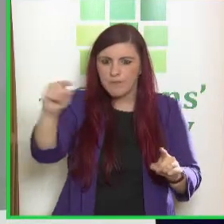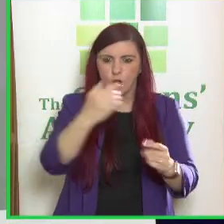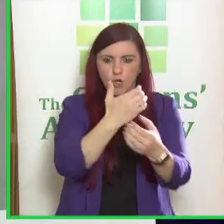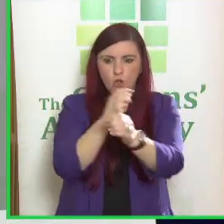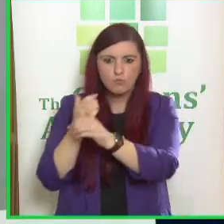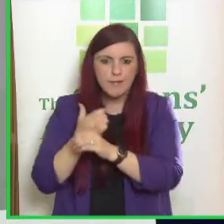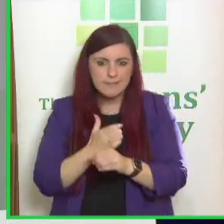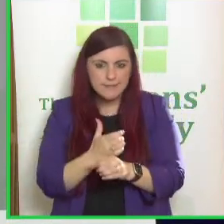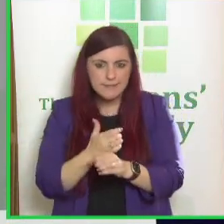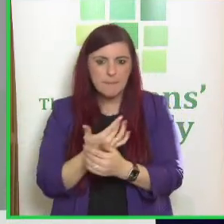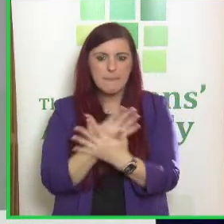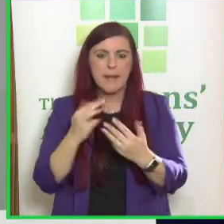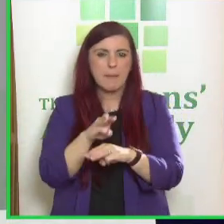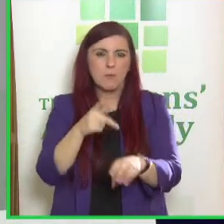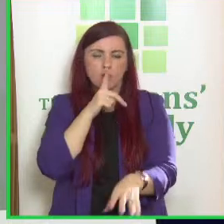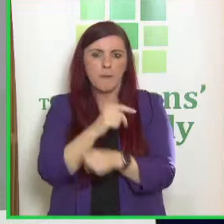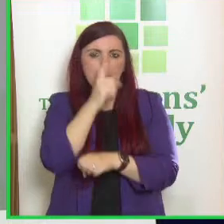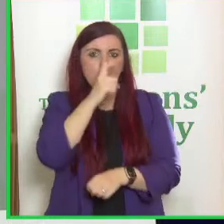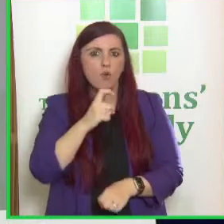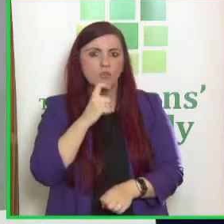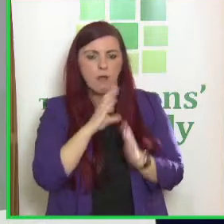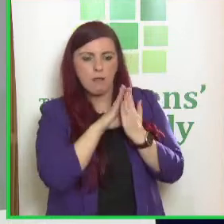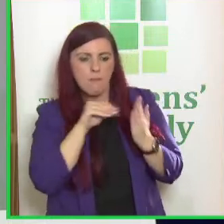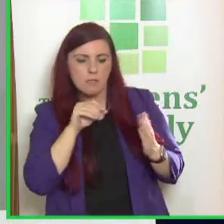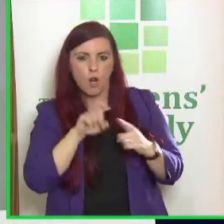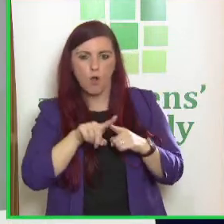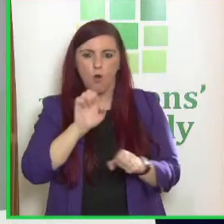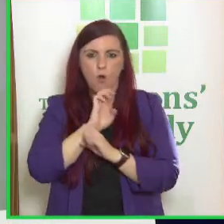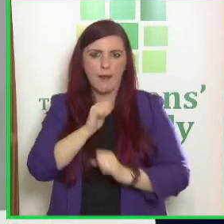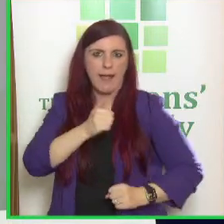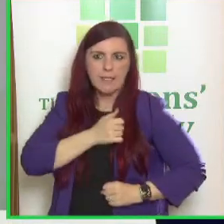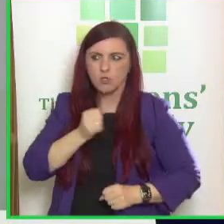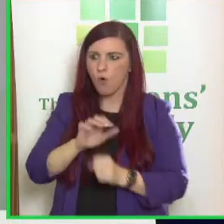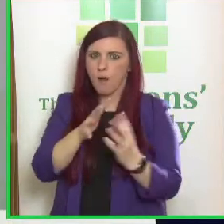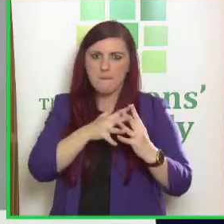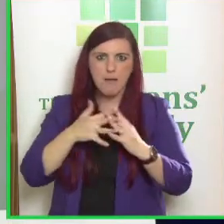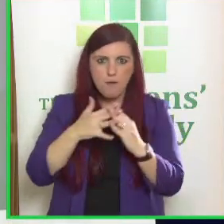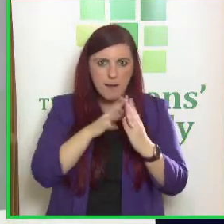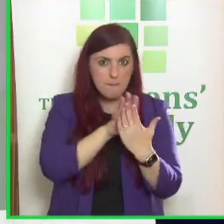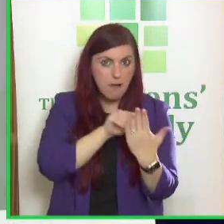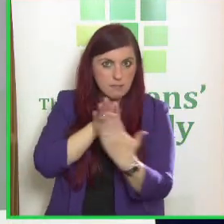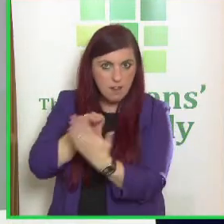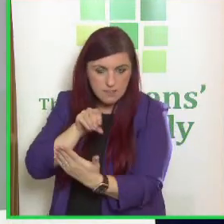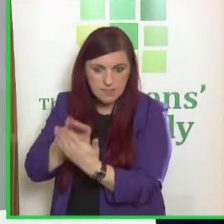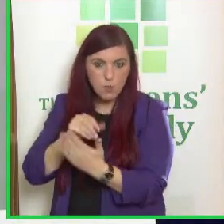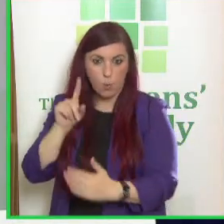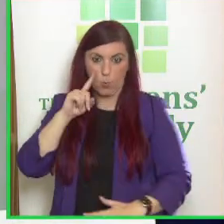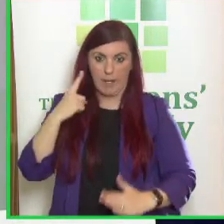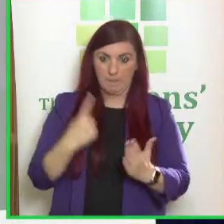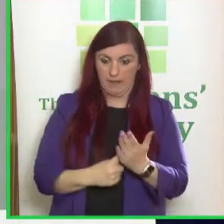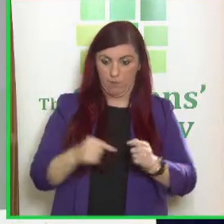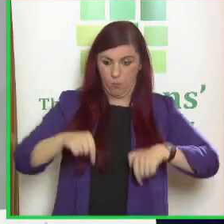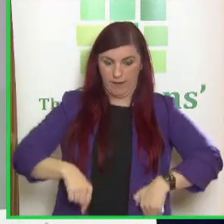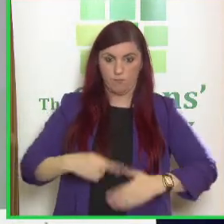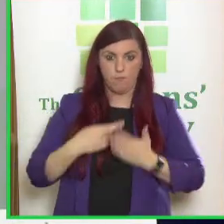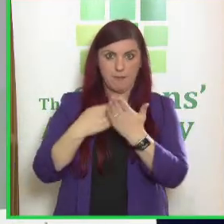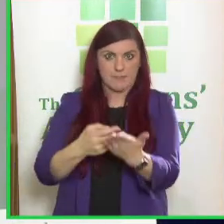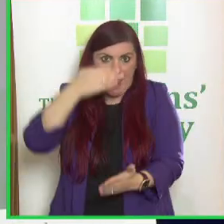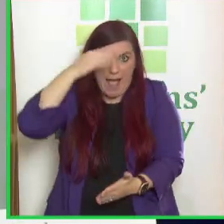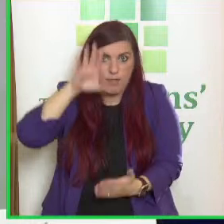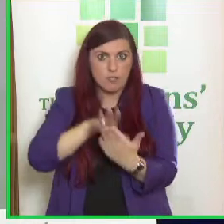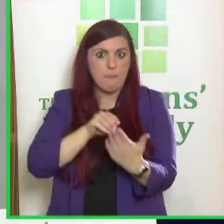people talk about the Portuguese model or the Canadian model or the US model. We believe what we have come and recommended is an Irish